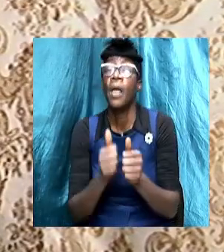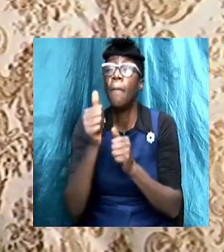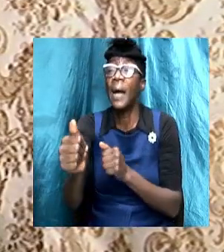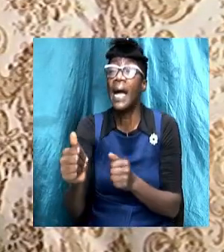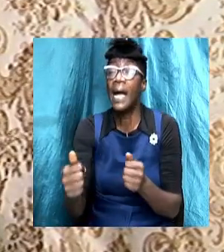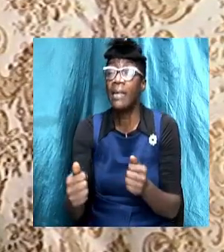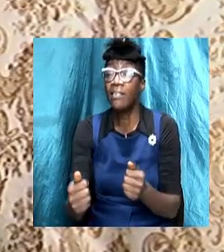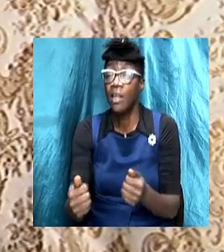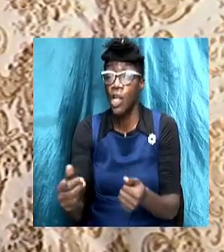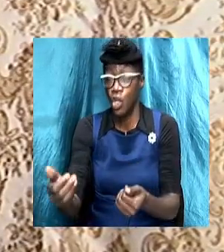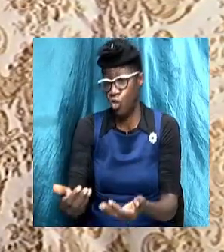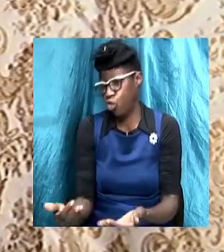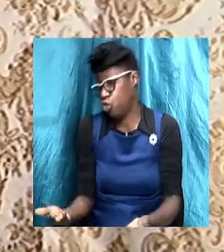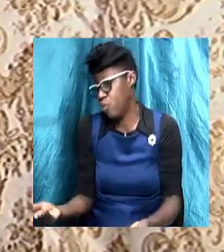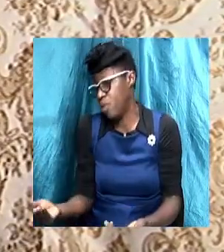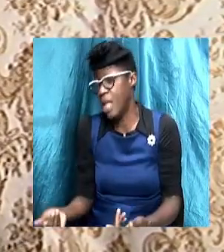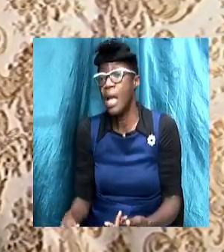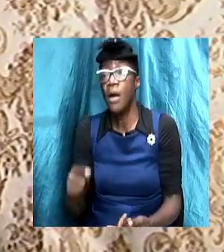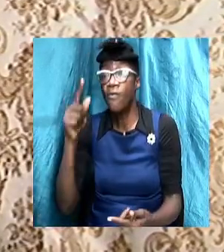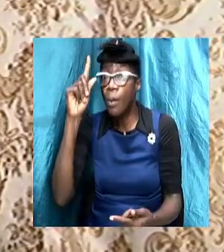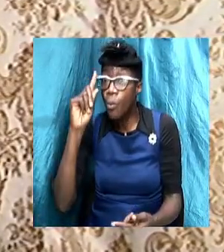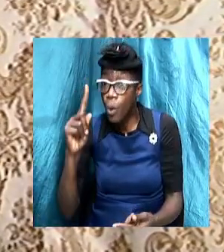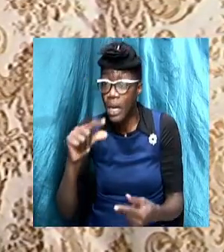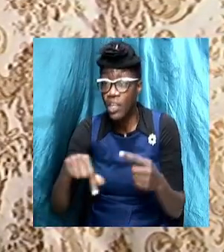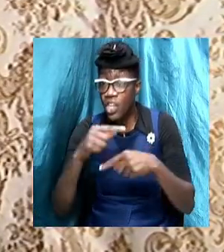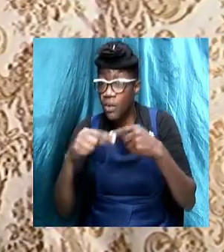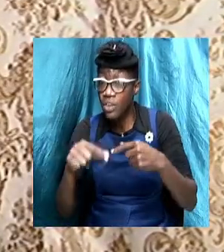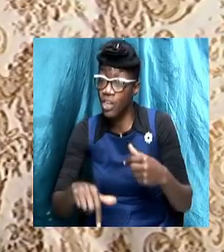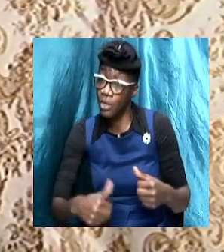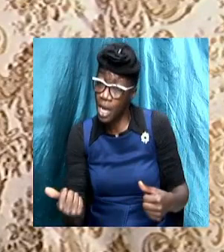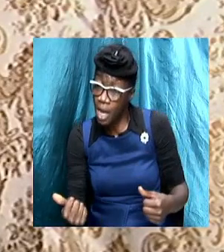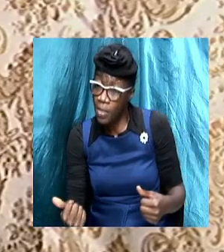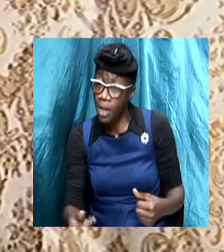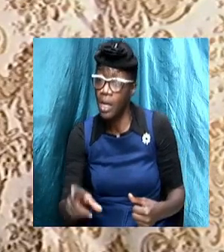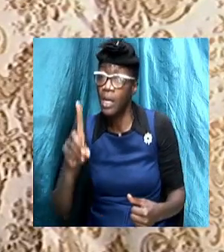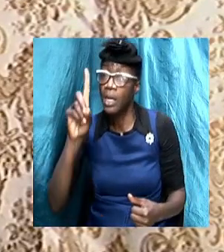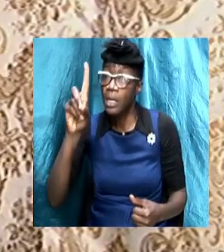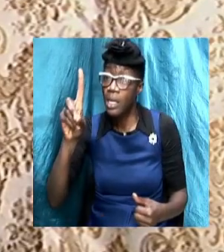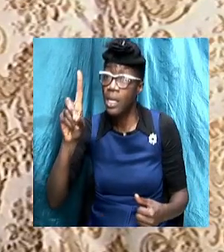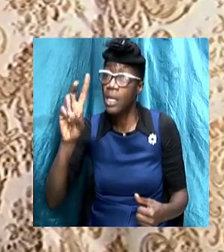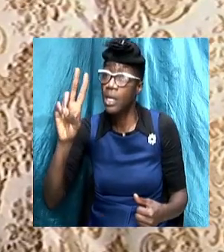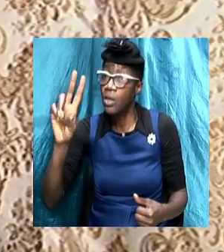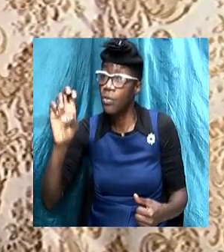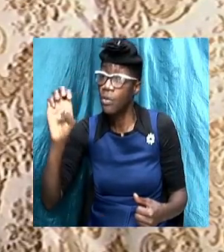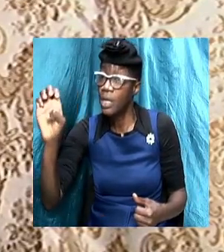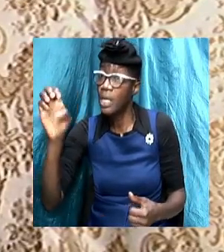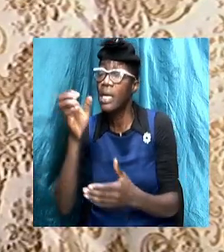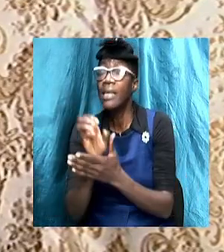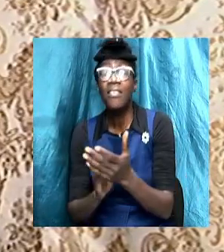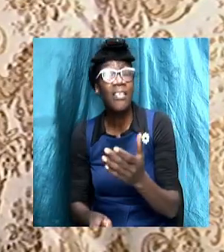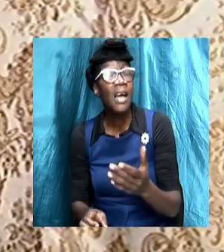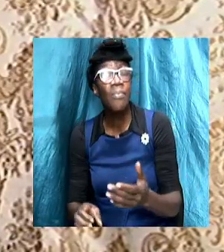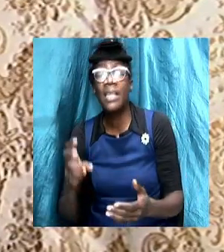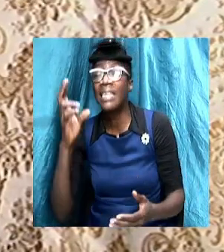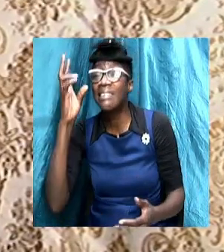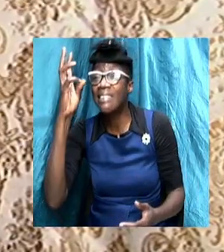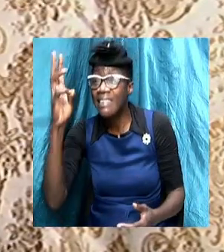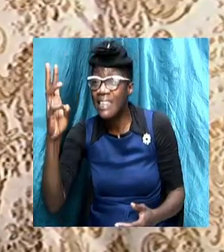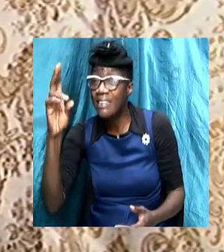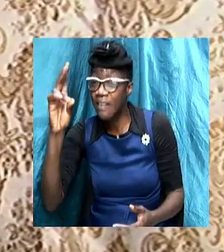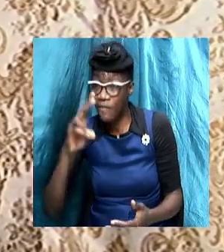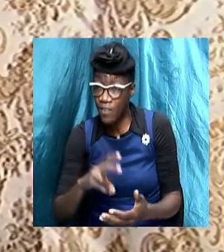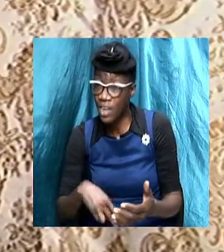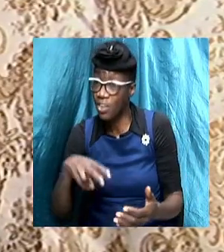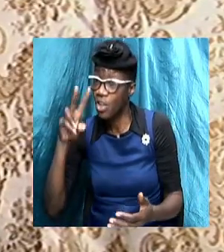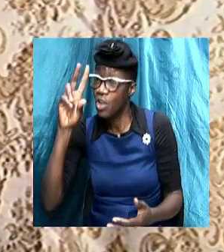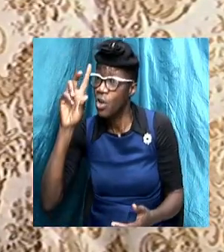one generation to the other. So Deuteronomy chapter 6 from verse 4 to 7 says, hear, O Israel,